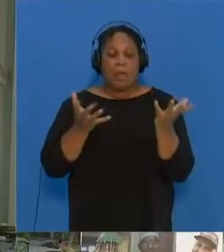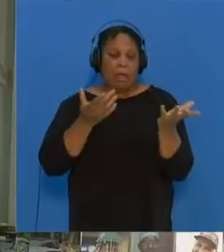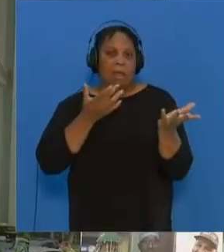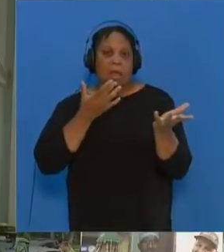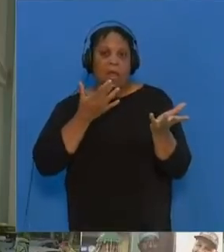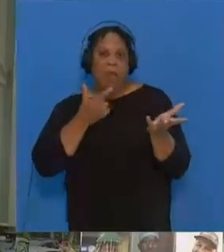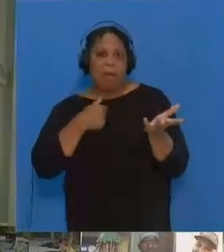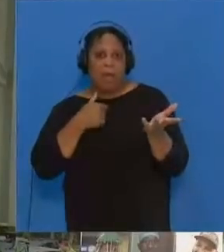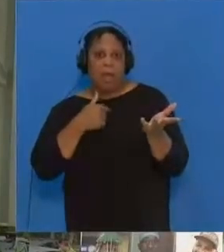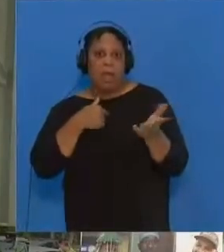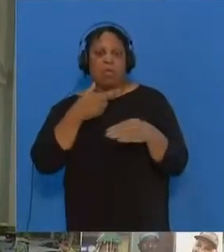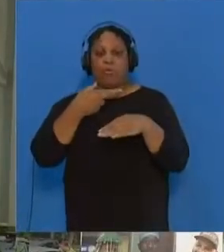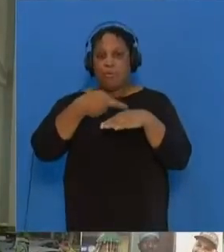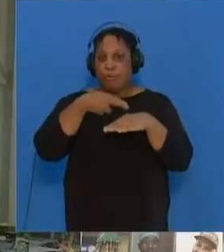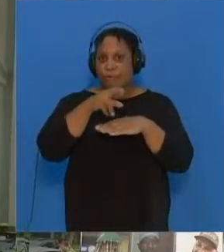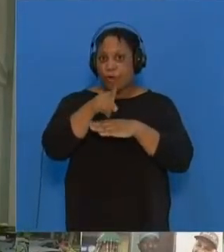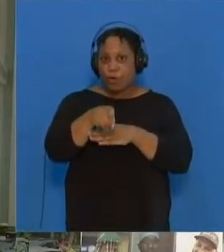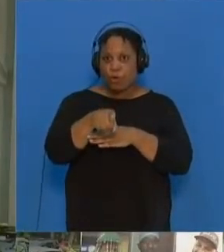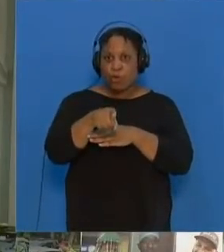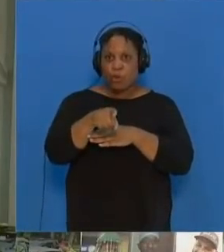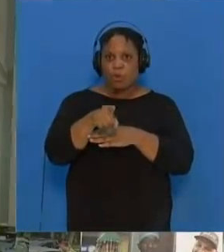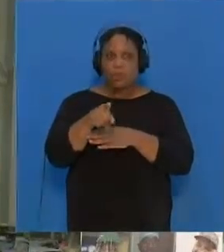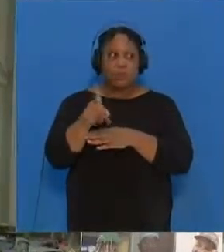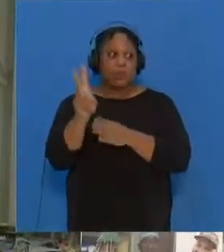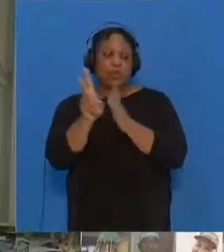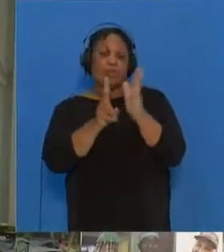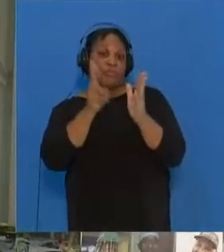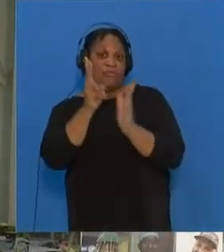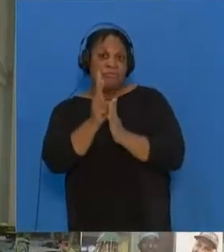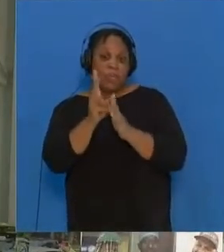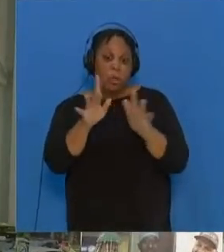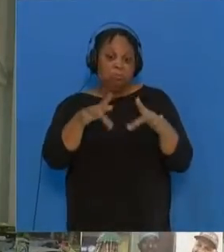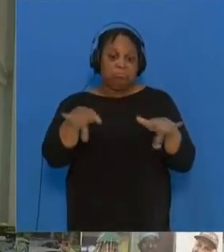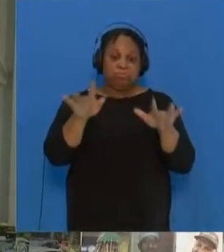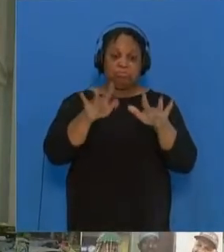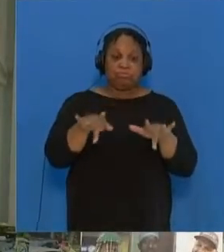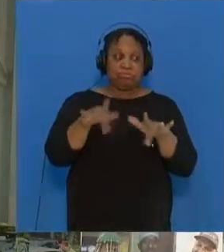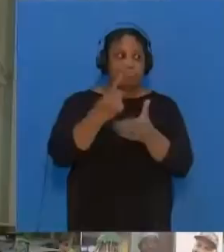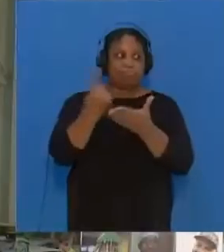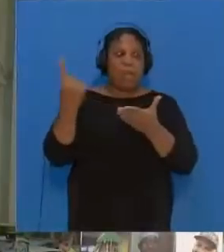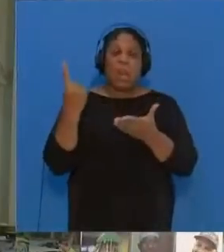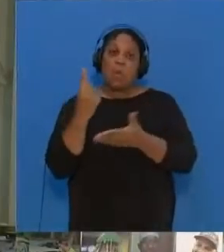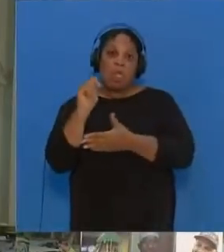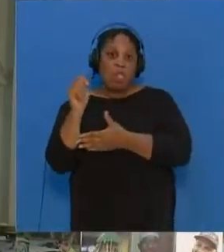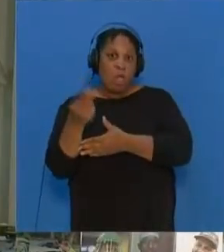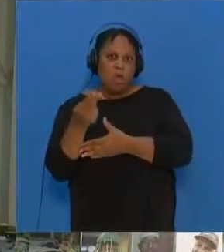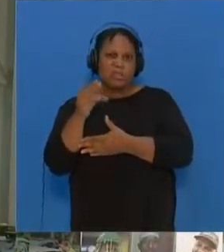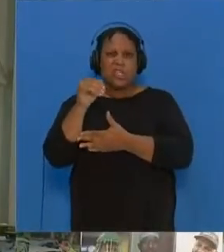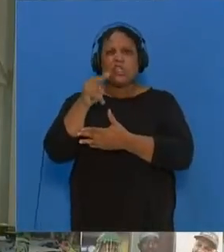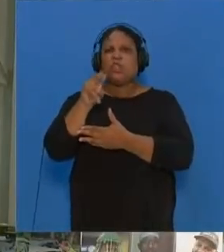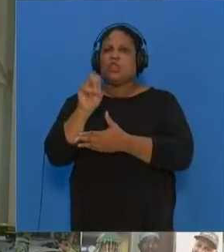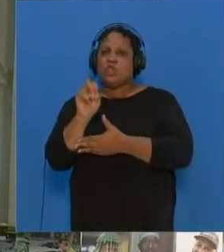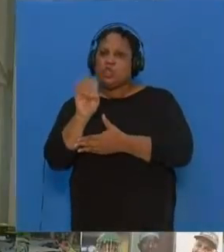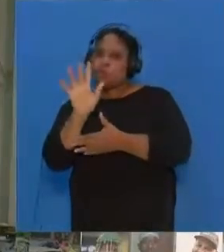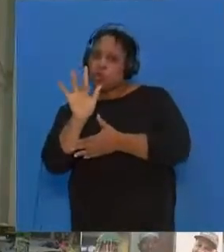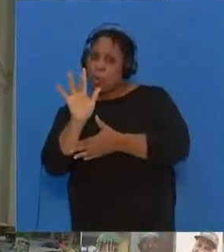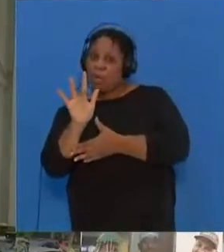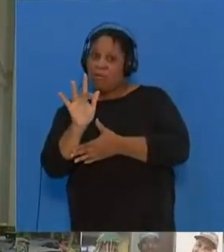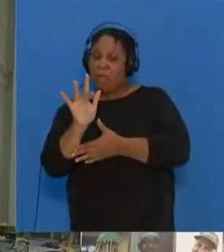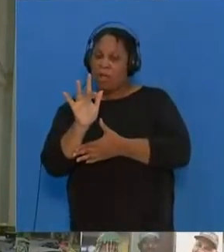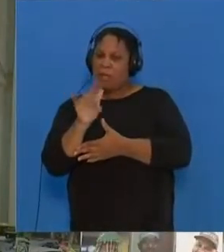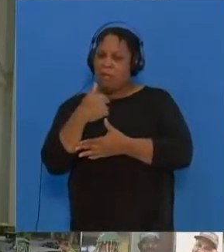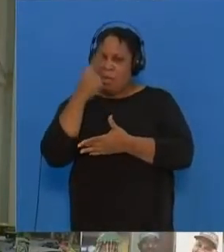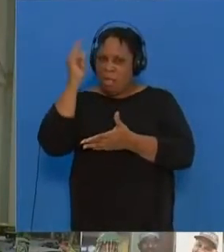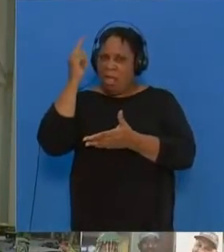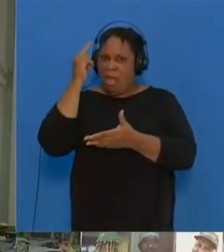refer you to the videotape of this news conference last Thursday. I believe it was June 25th, at which time